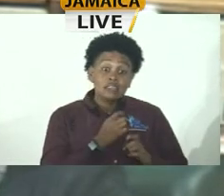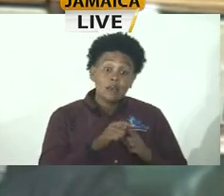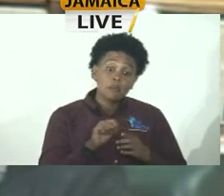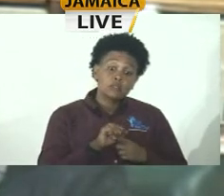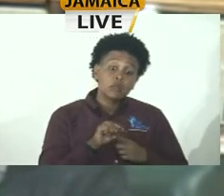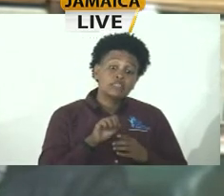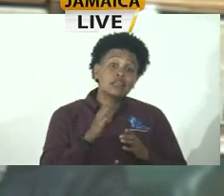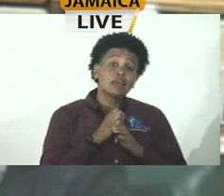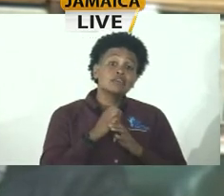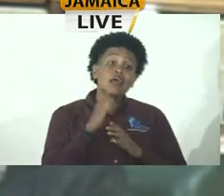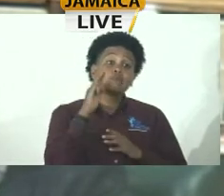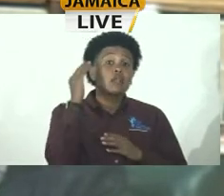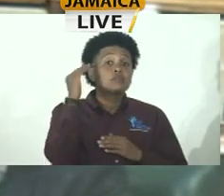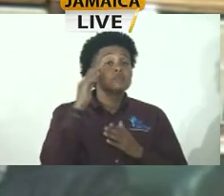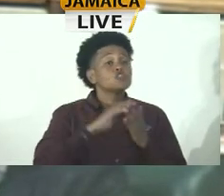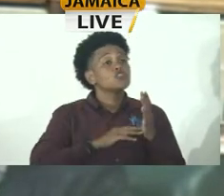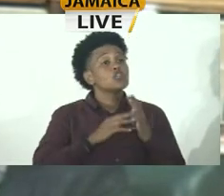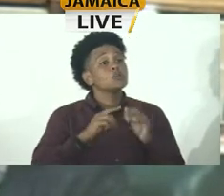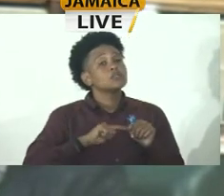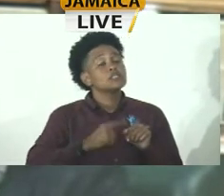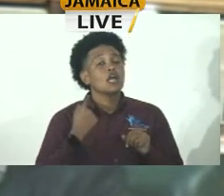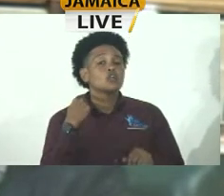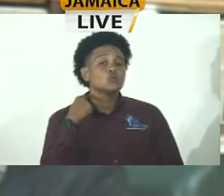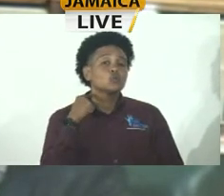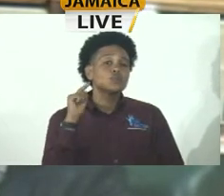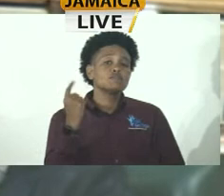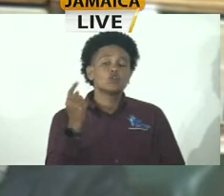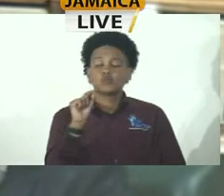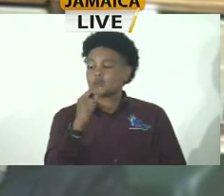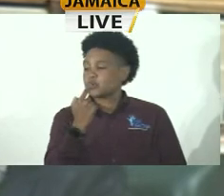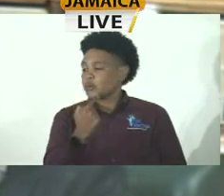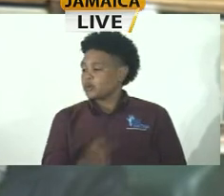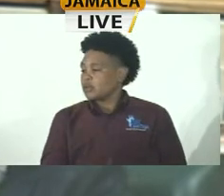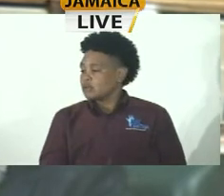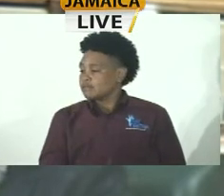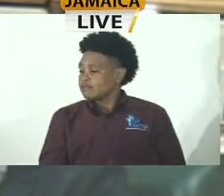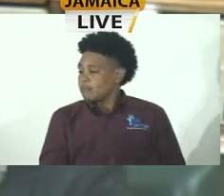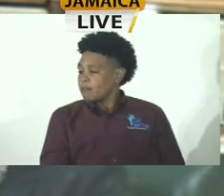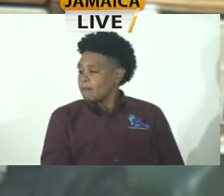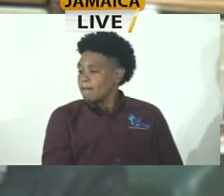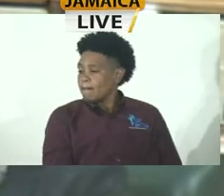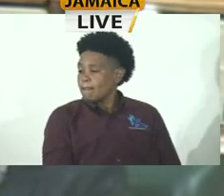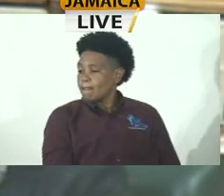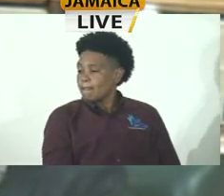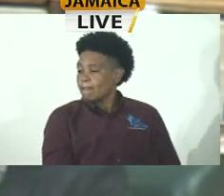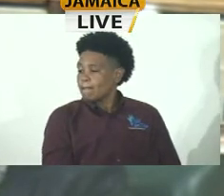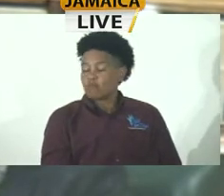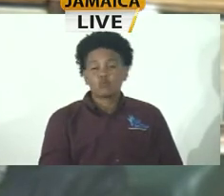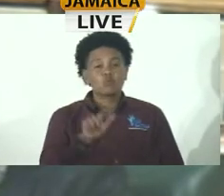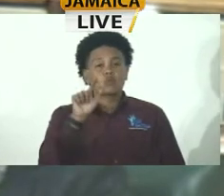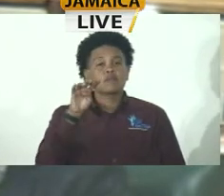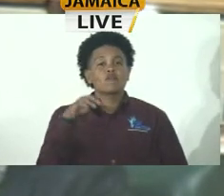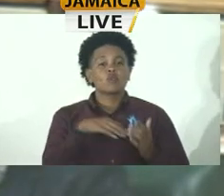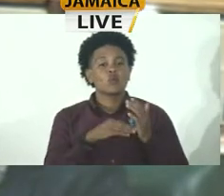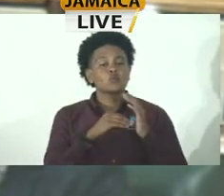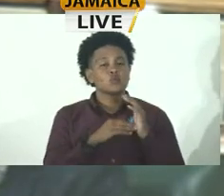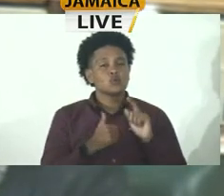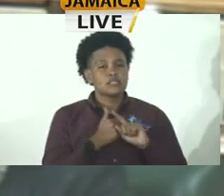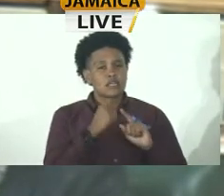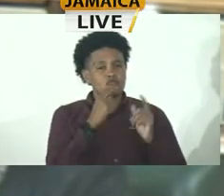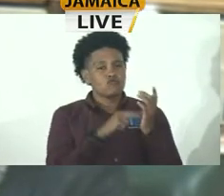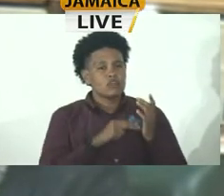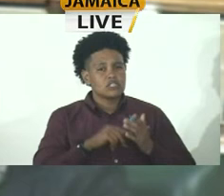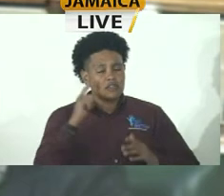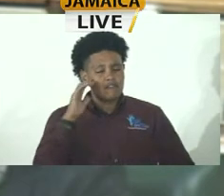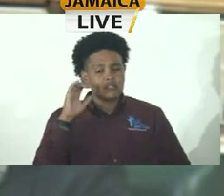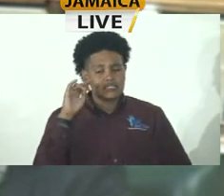to commence june 1st 2021 24 000 students are registered for city and